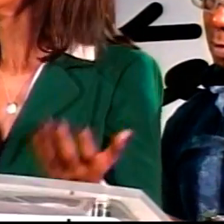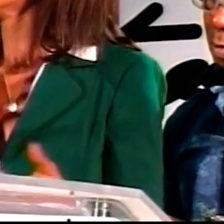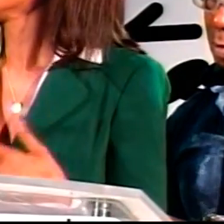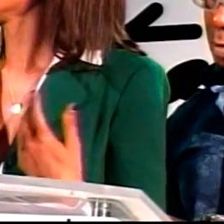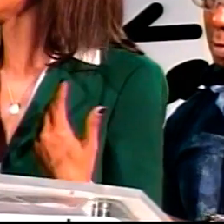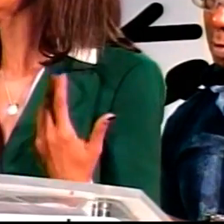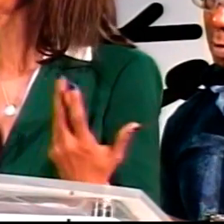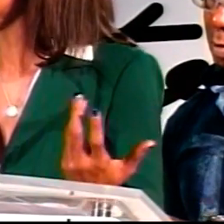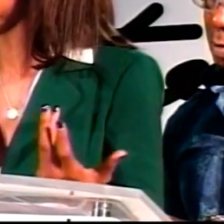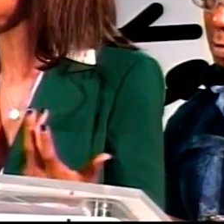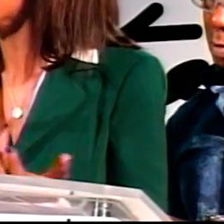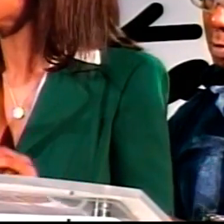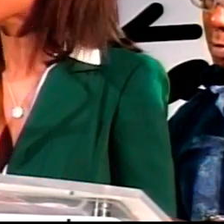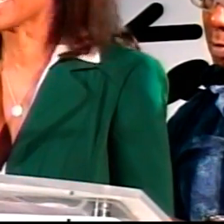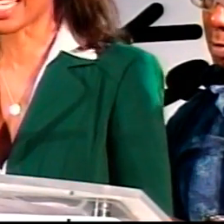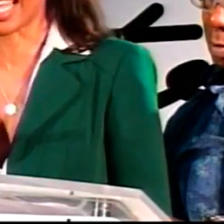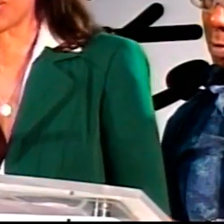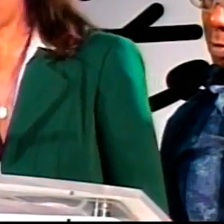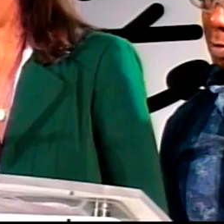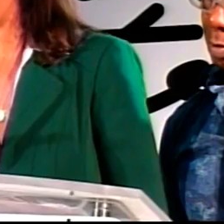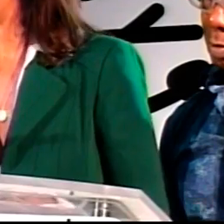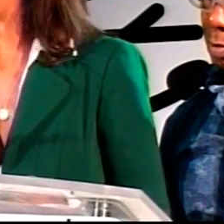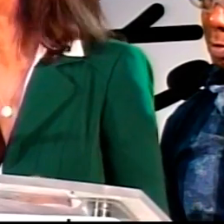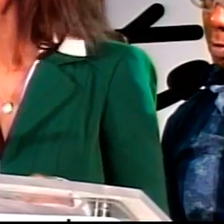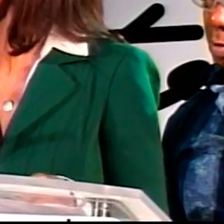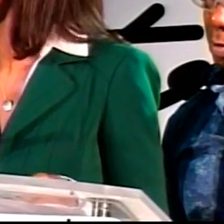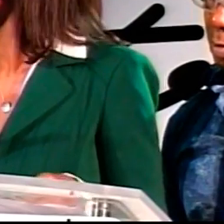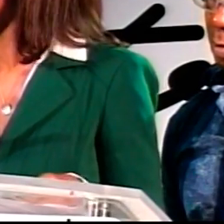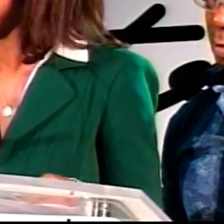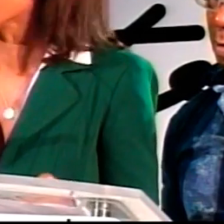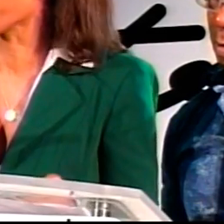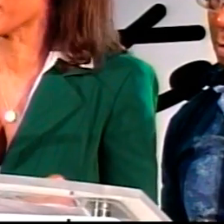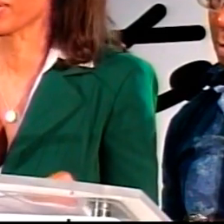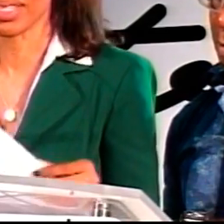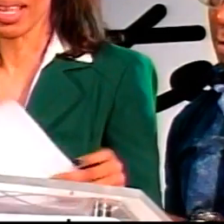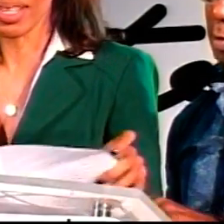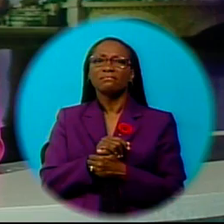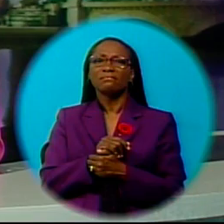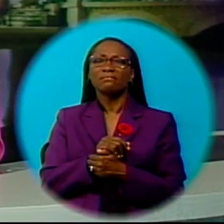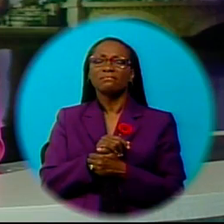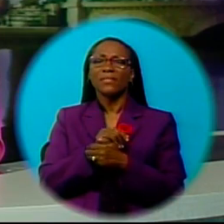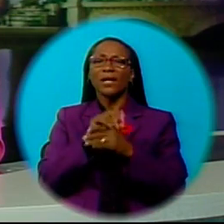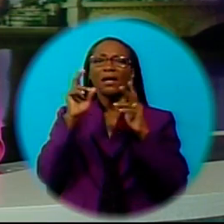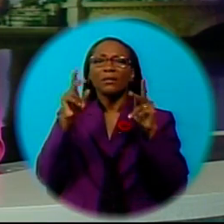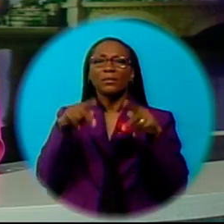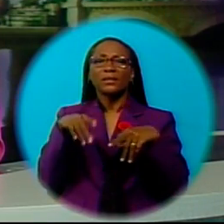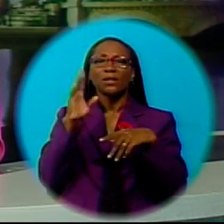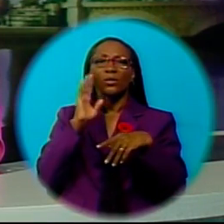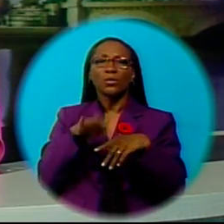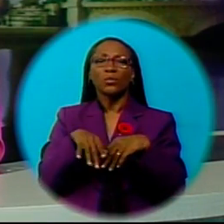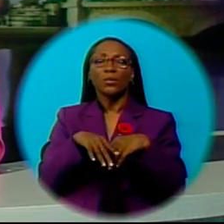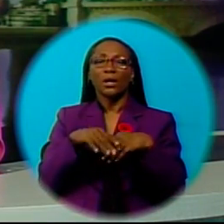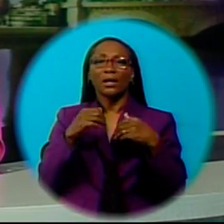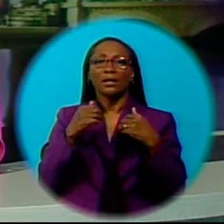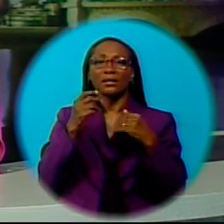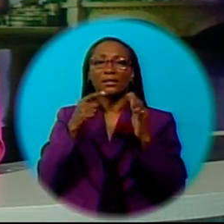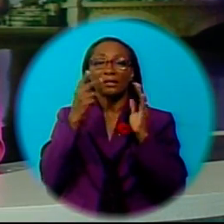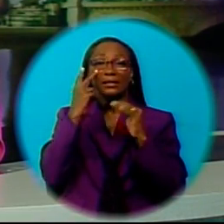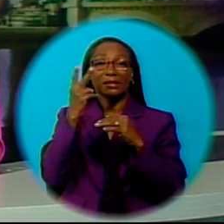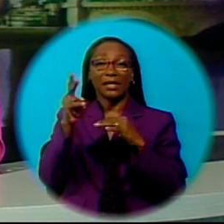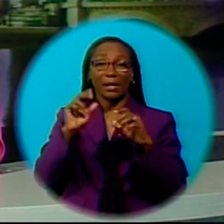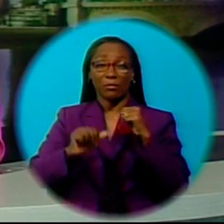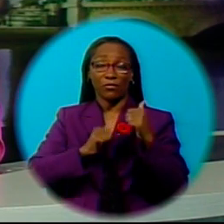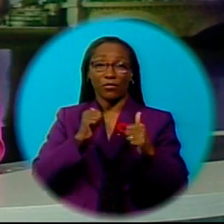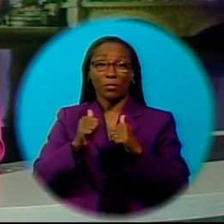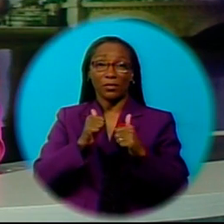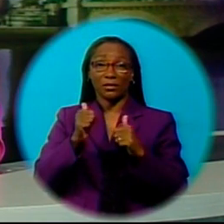her, you know, enjoying the island and what we have to offer here in Barbados. Patrons will be treated to performances from a